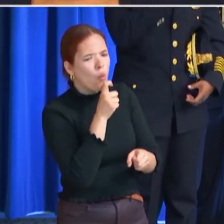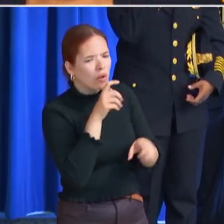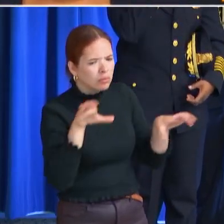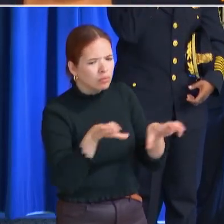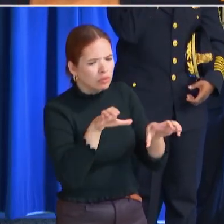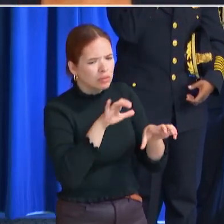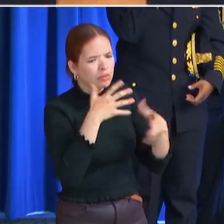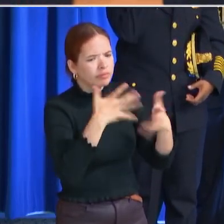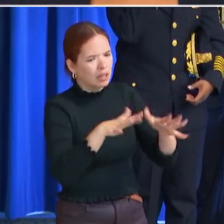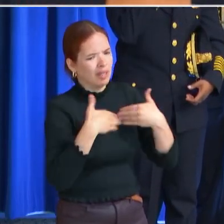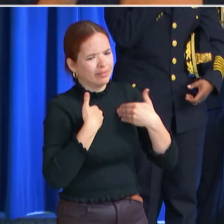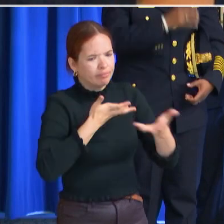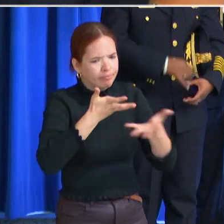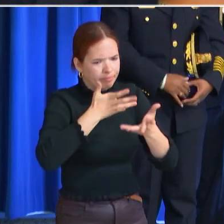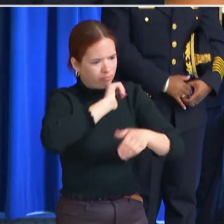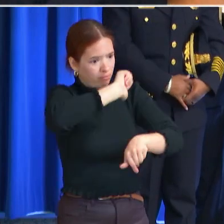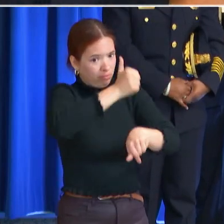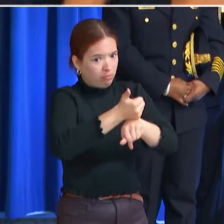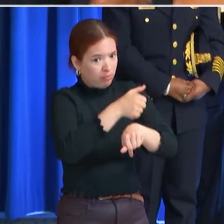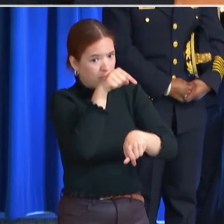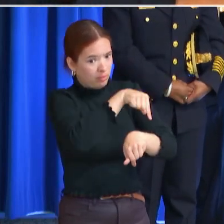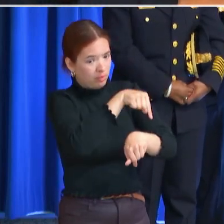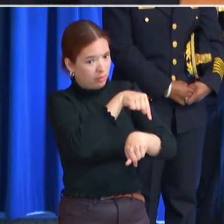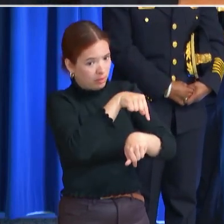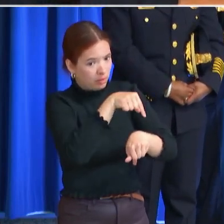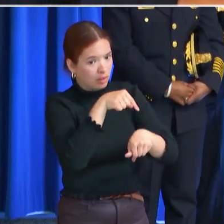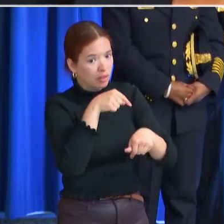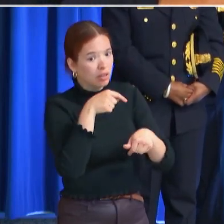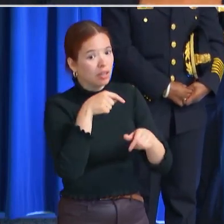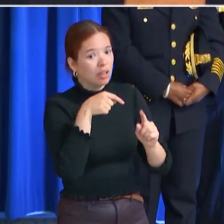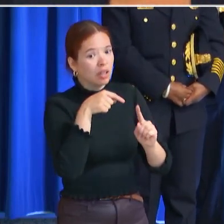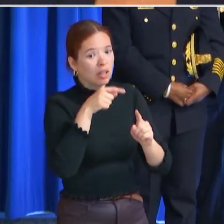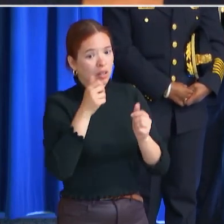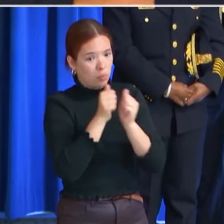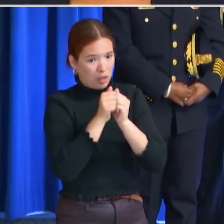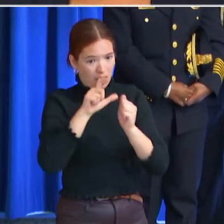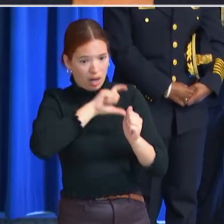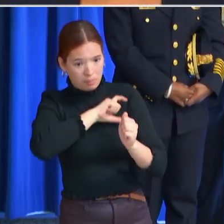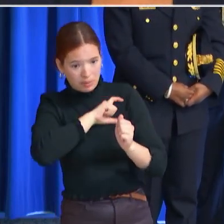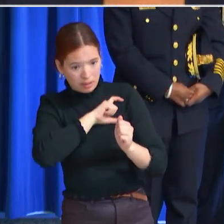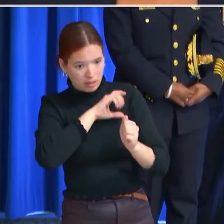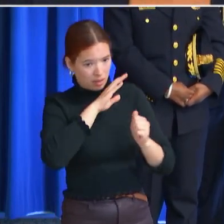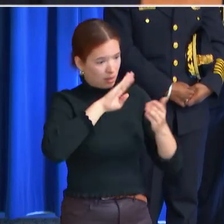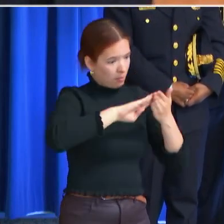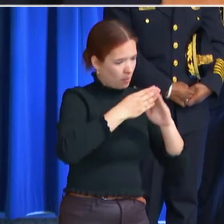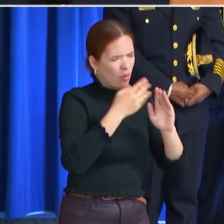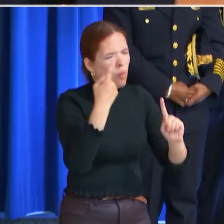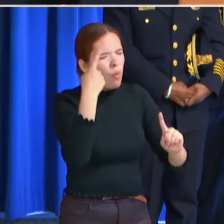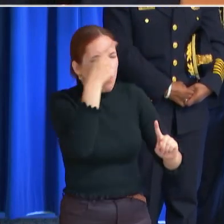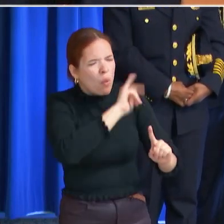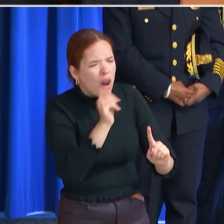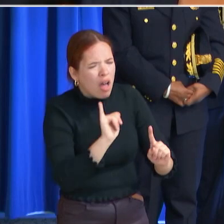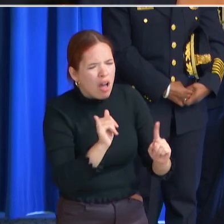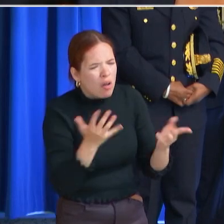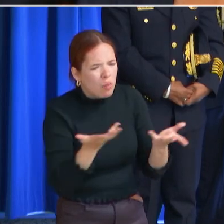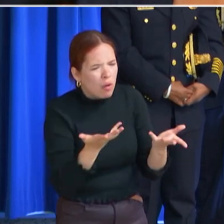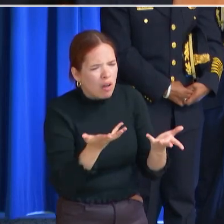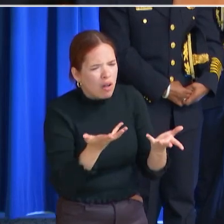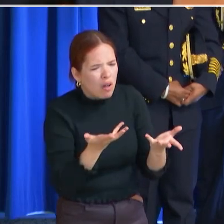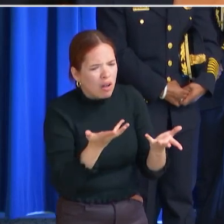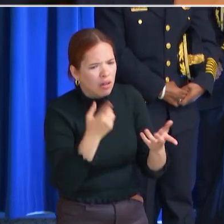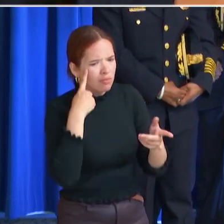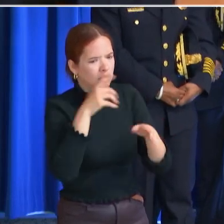as shaping it, and what does engagement between the police and the community look like from the moment they step outside of their car? Yeah, so